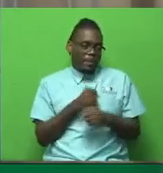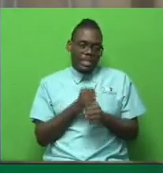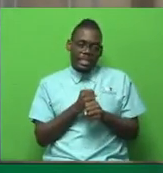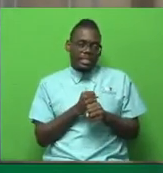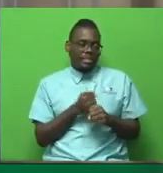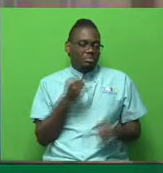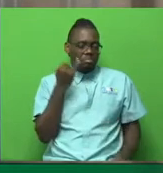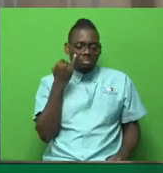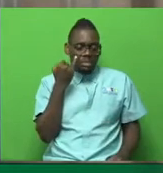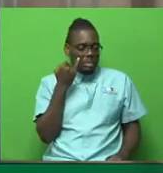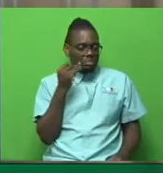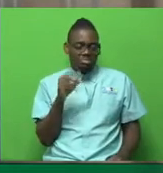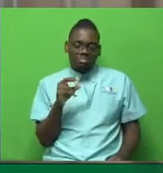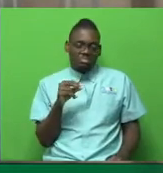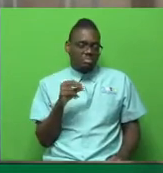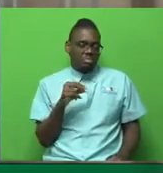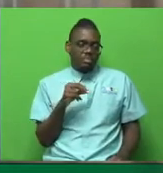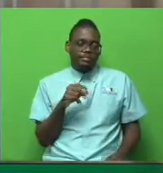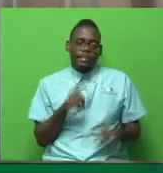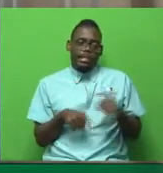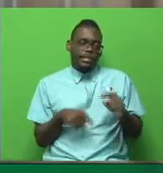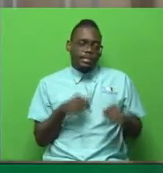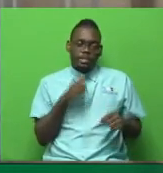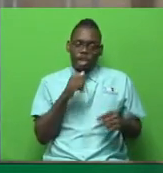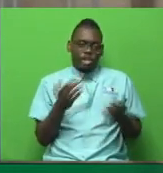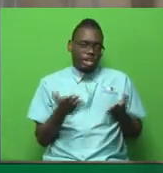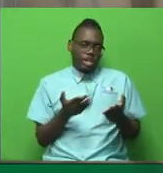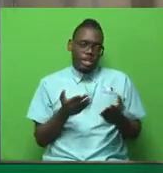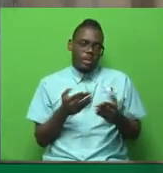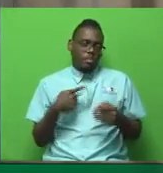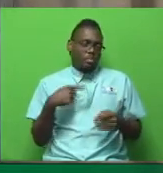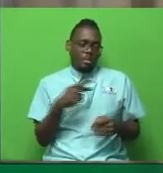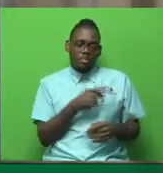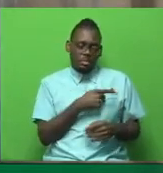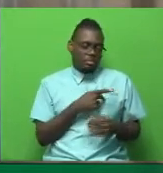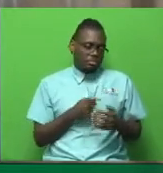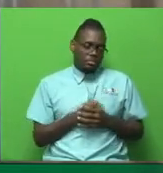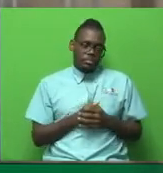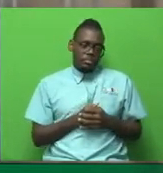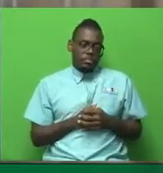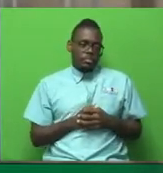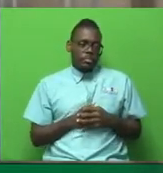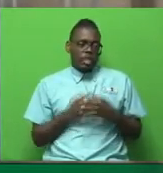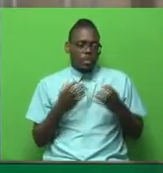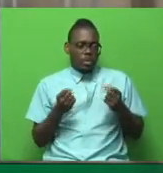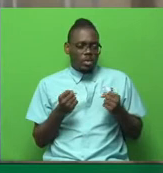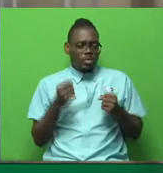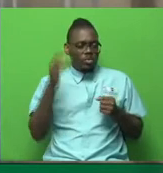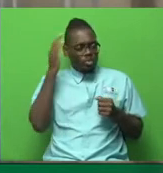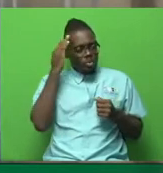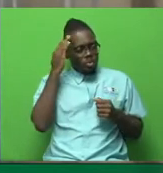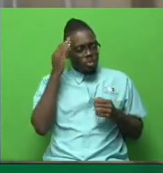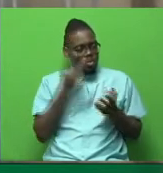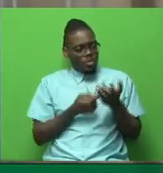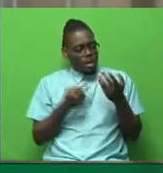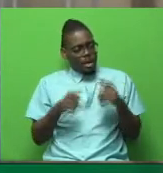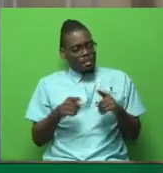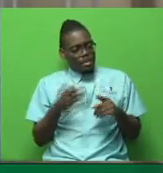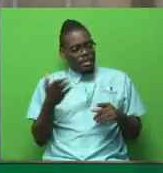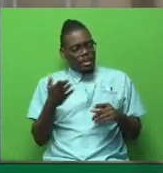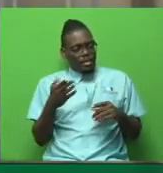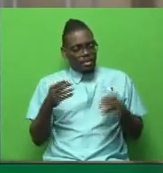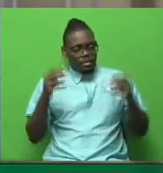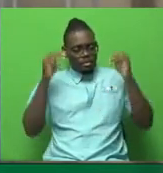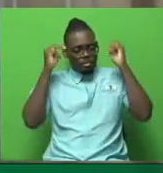I wonder sometimes months because if this Minister of Finance even knows what is going on in the ministry of energy much less for the Ministry of Finance